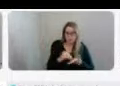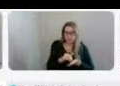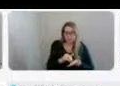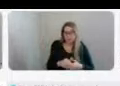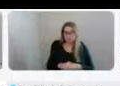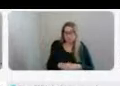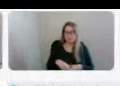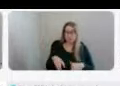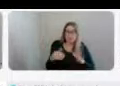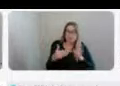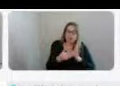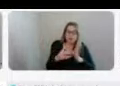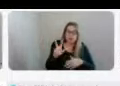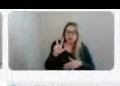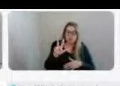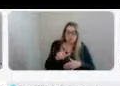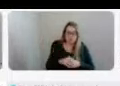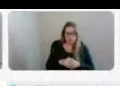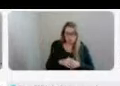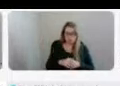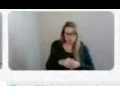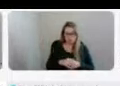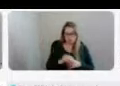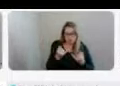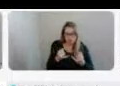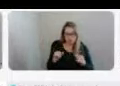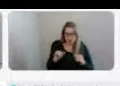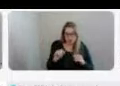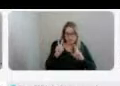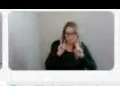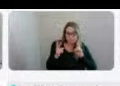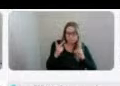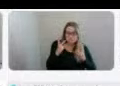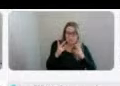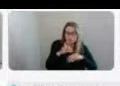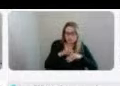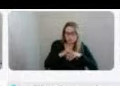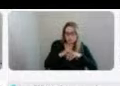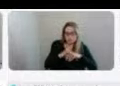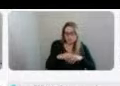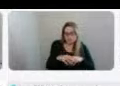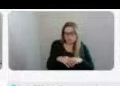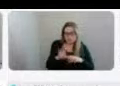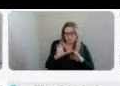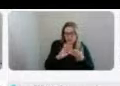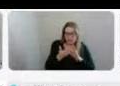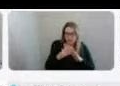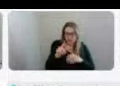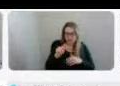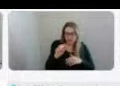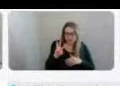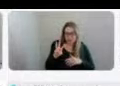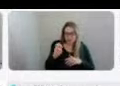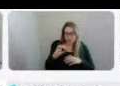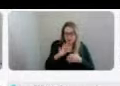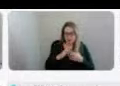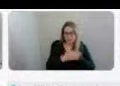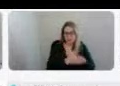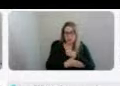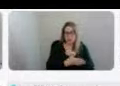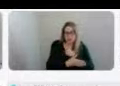violation three district links shall use visible geographic features city town and country boundaries